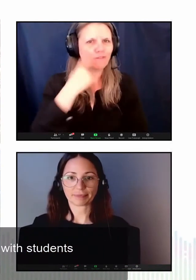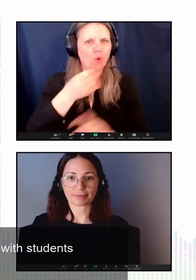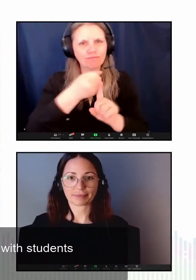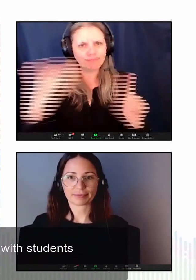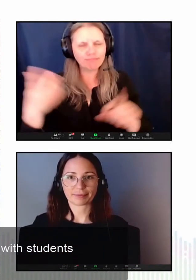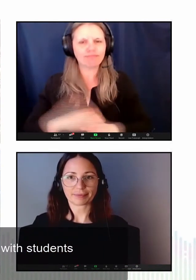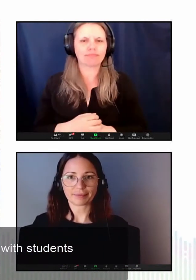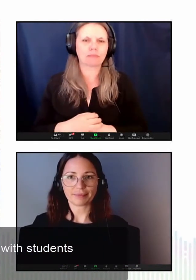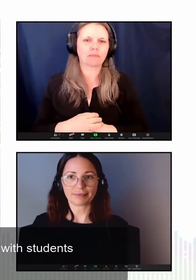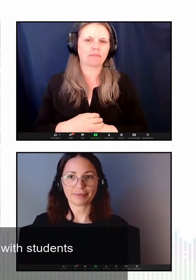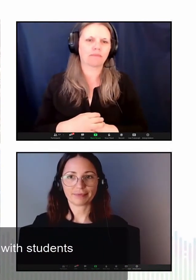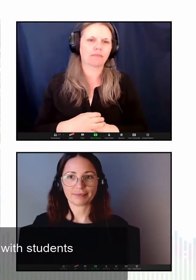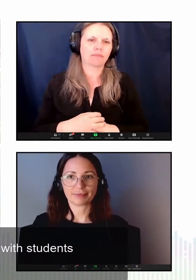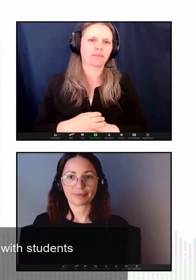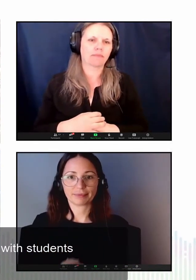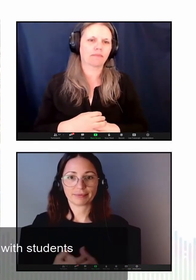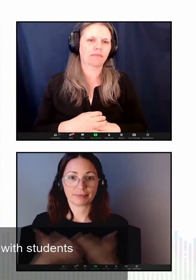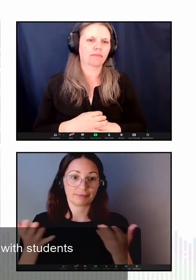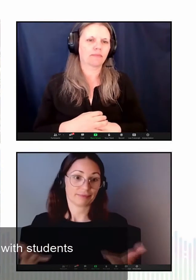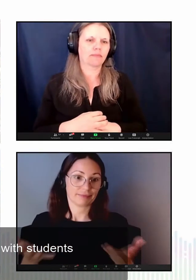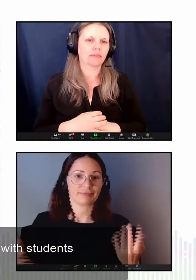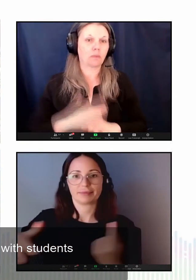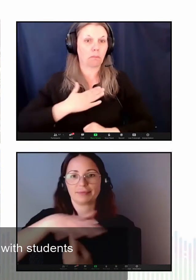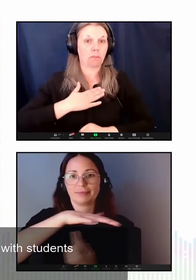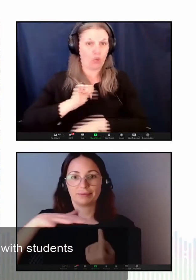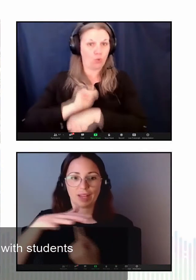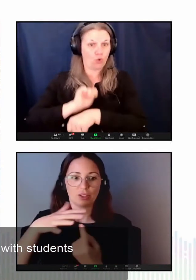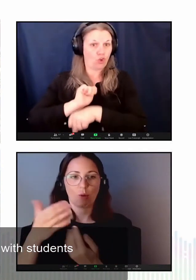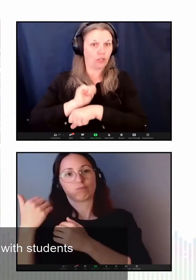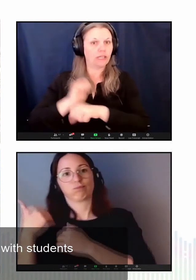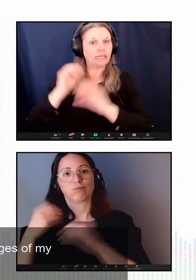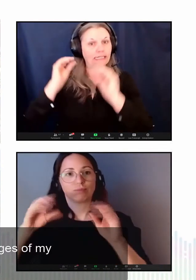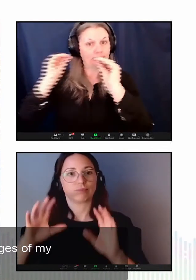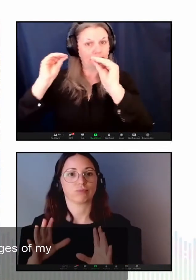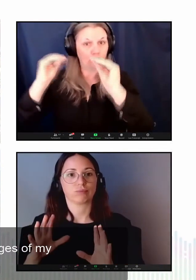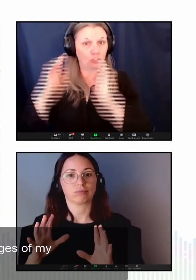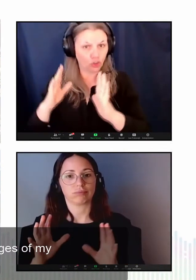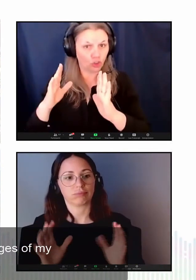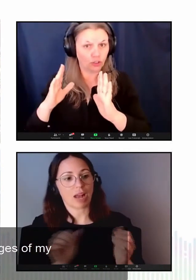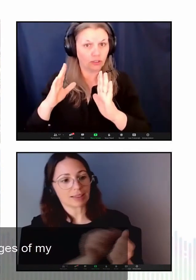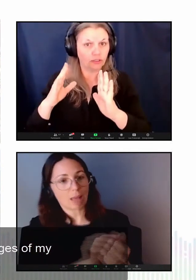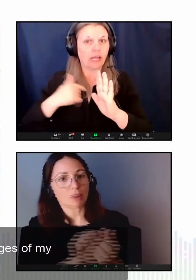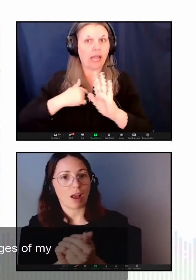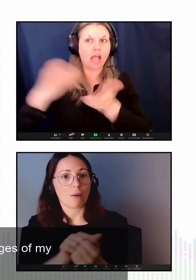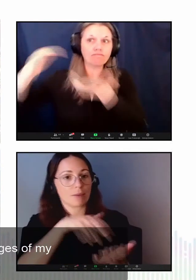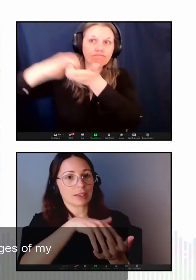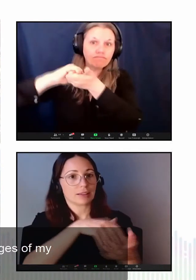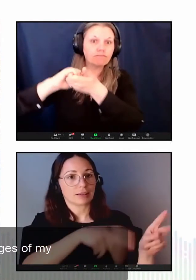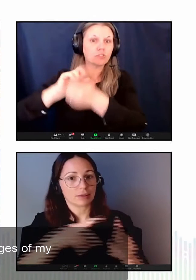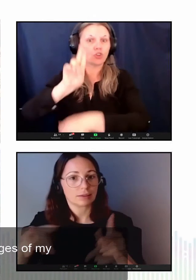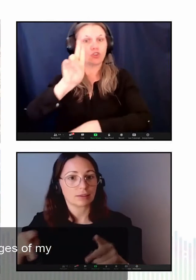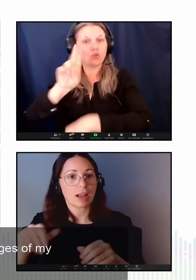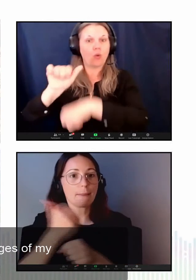In my position as a teacher and in working with students as part of U Alberta North, I consider it to be one of the great